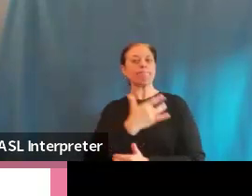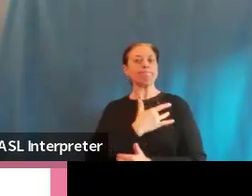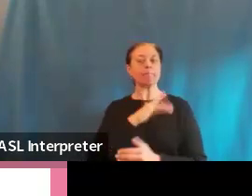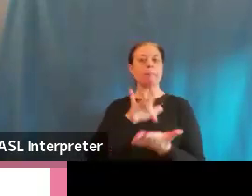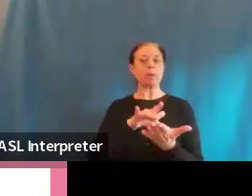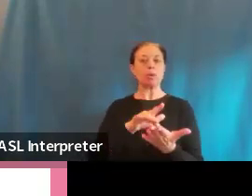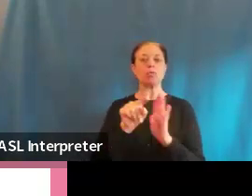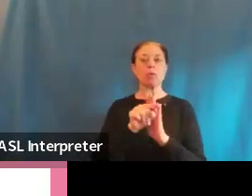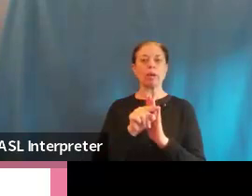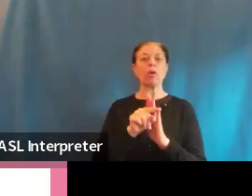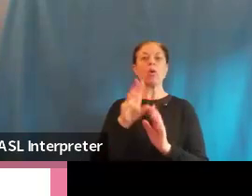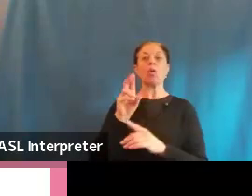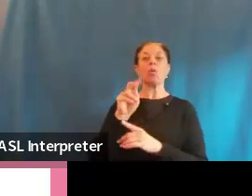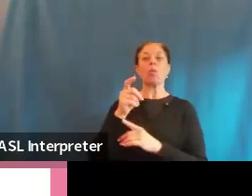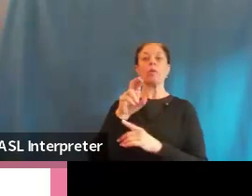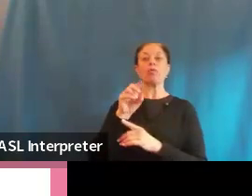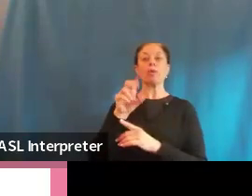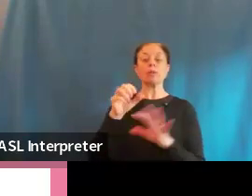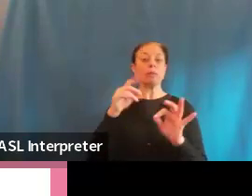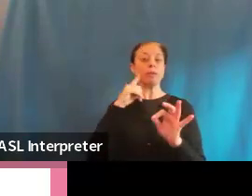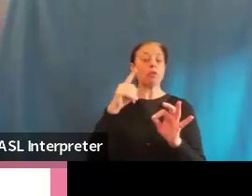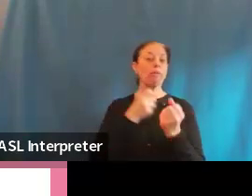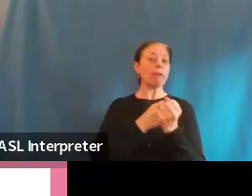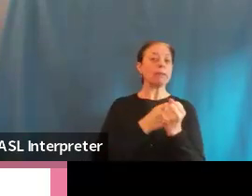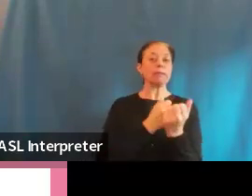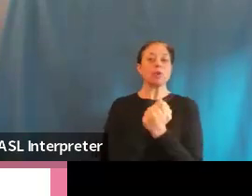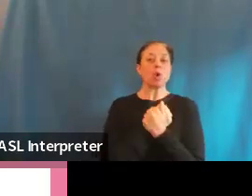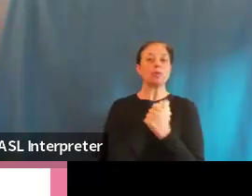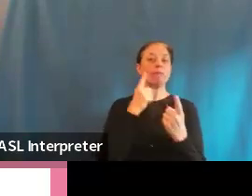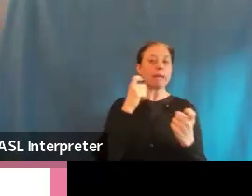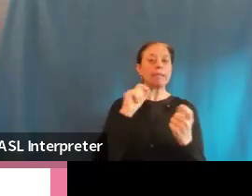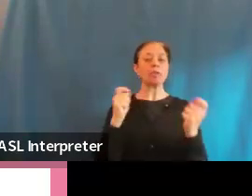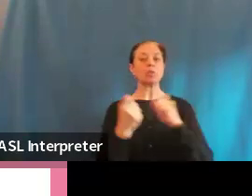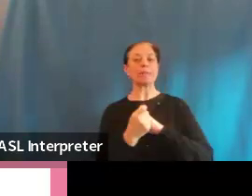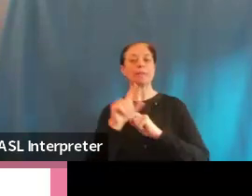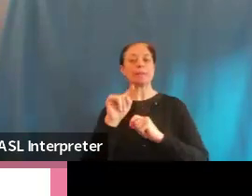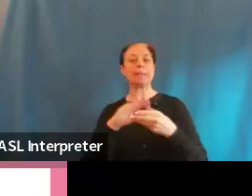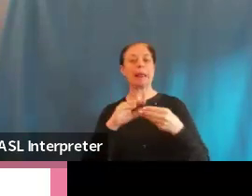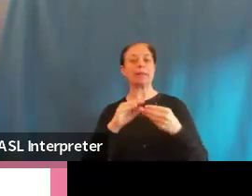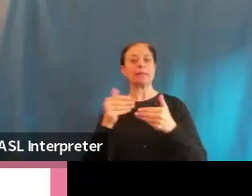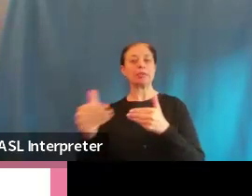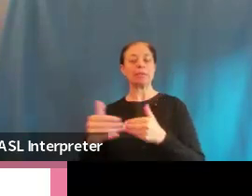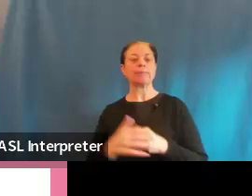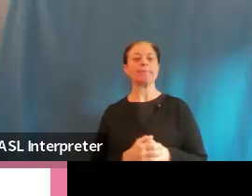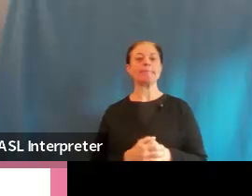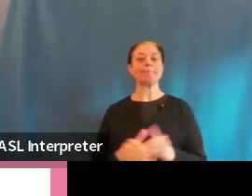grade, Wondrous is perfect for fans of cozy fantasy and the Twisted Tales series. Next